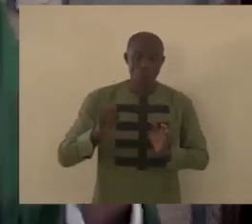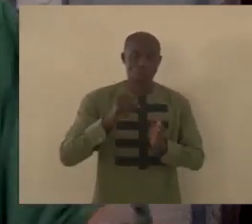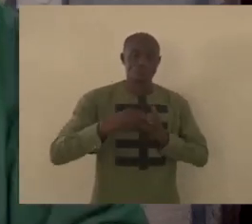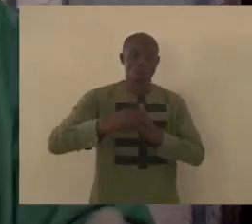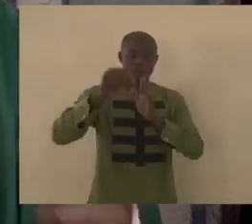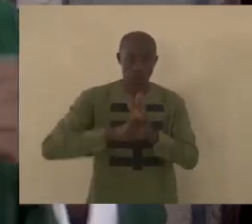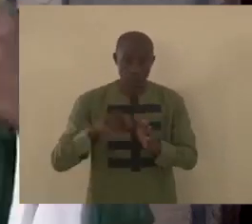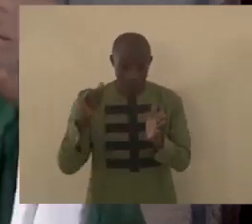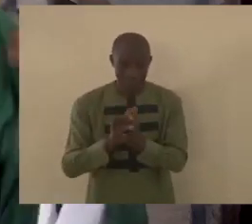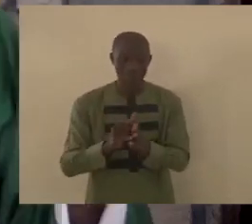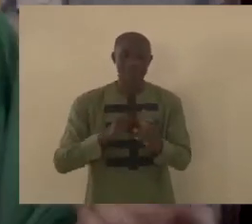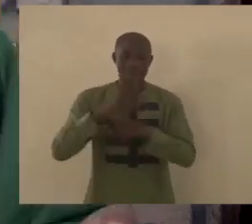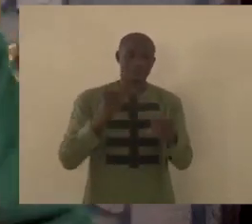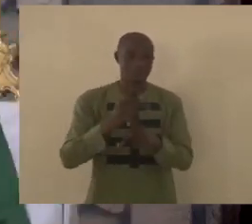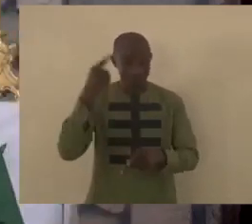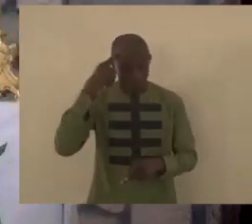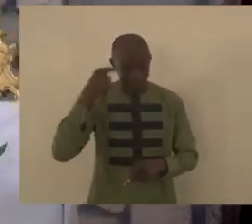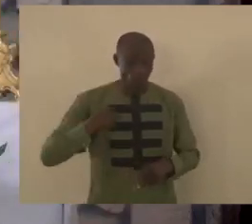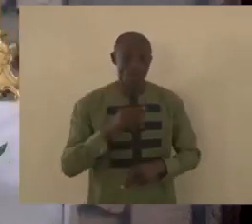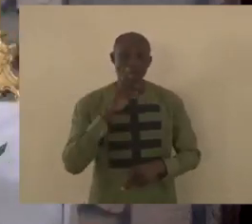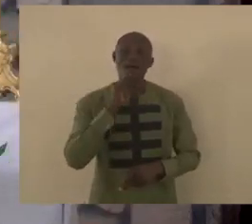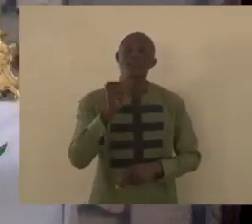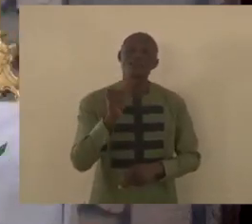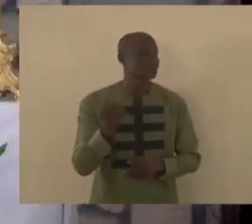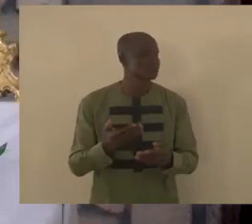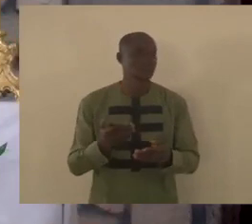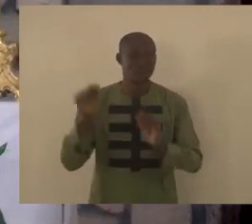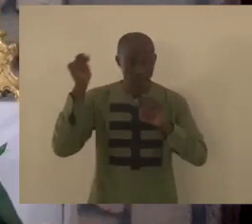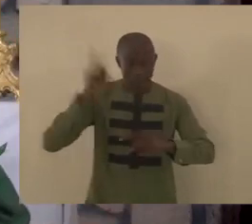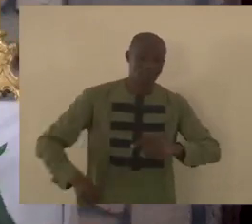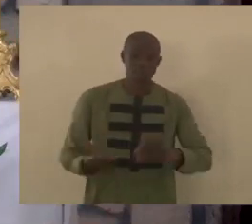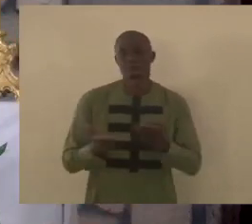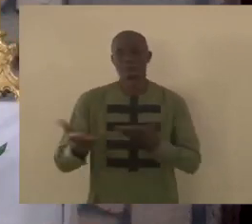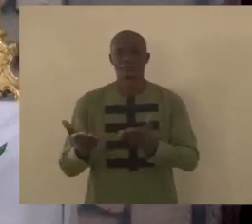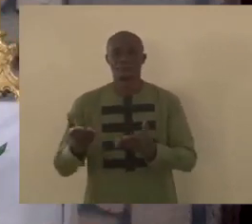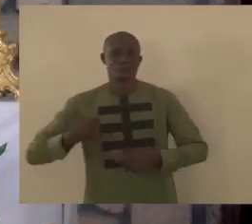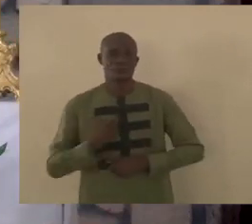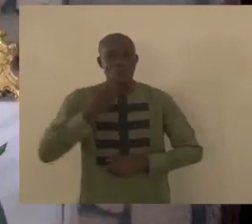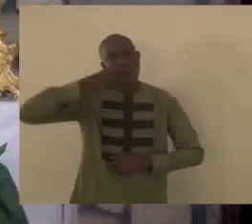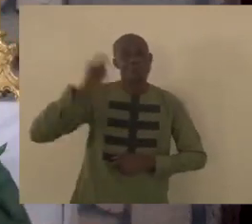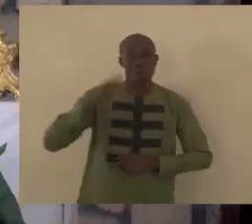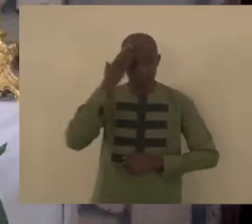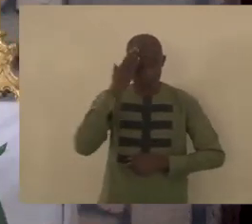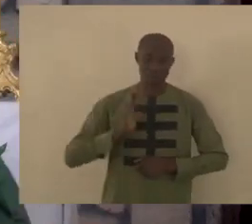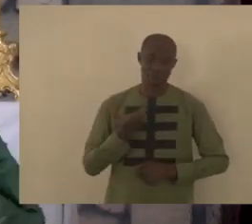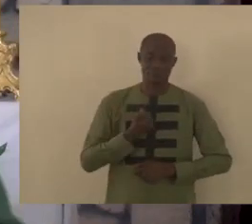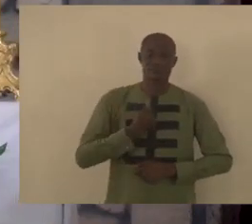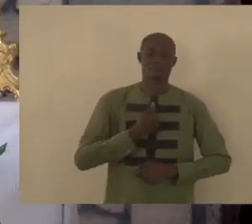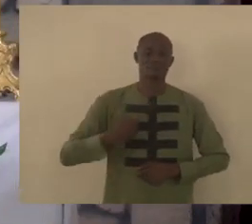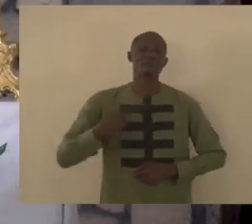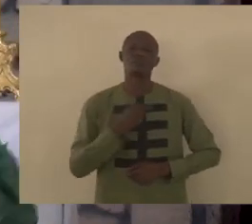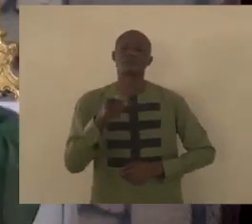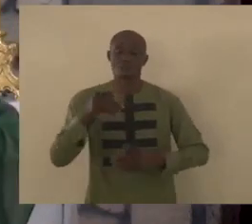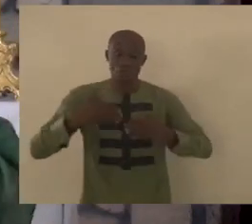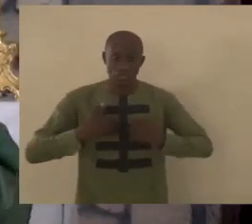into leadership with that kind of mindset, can we serve? We can't serve. So we must know